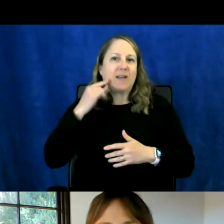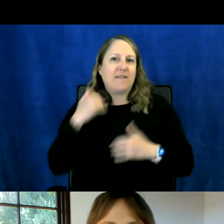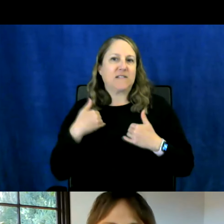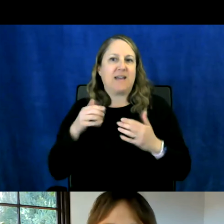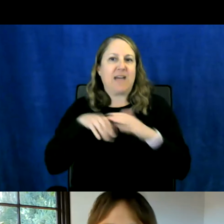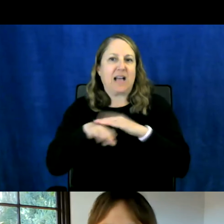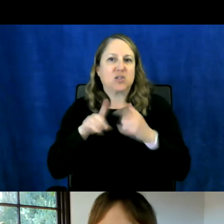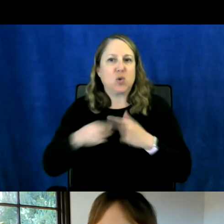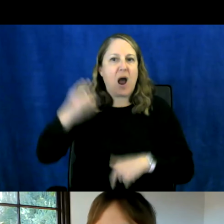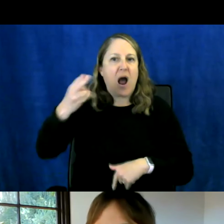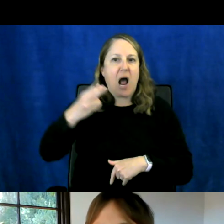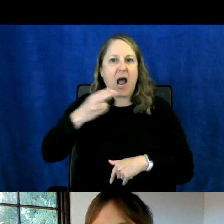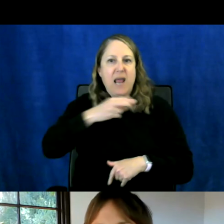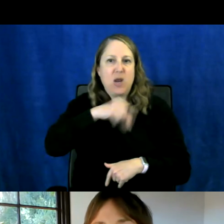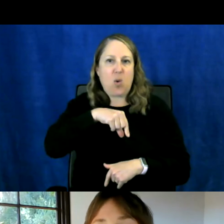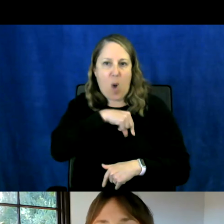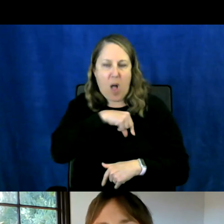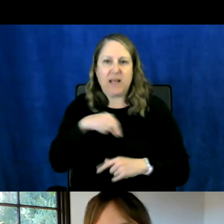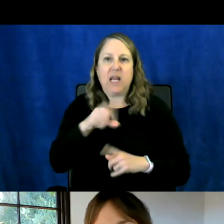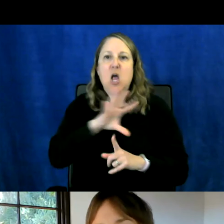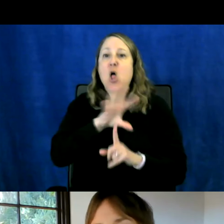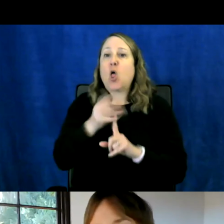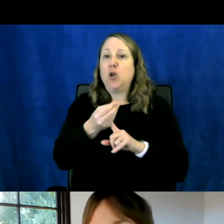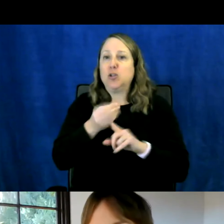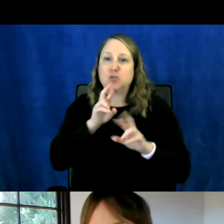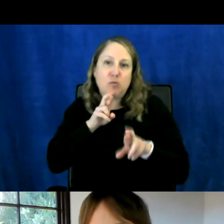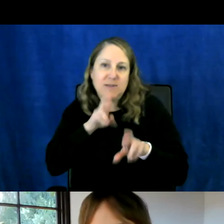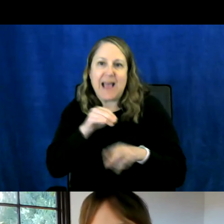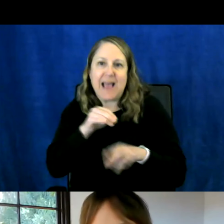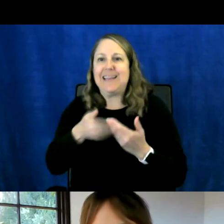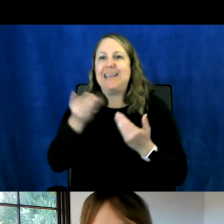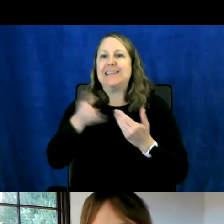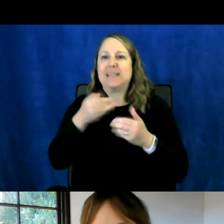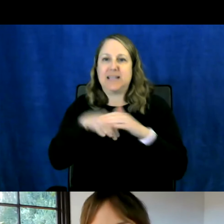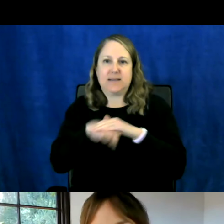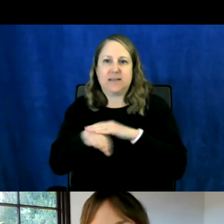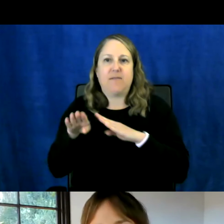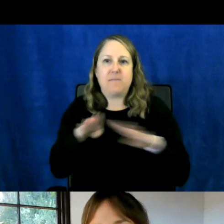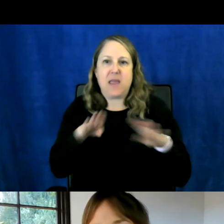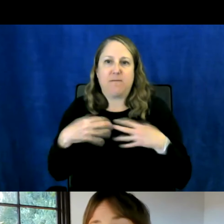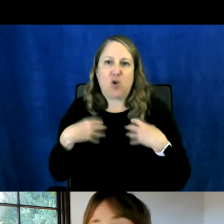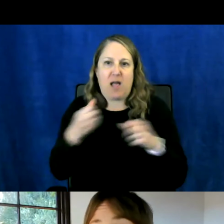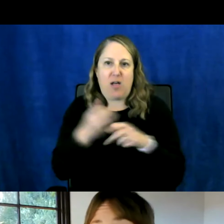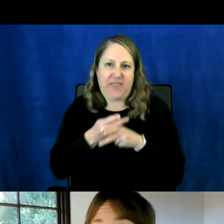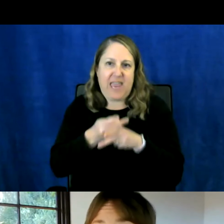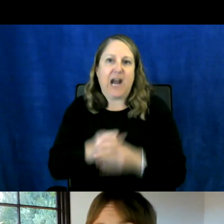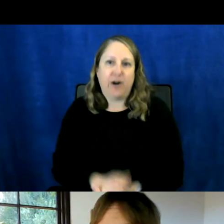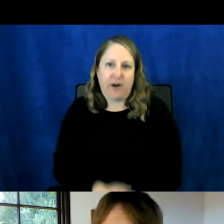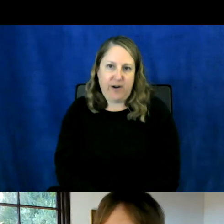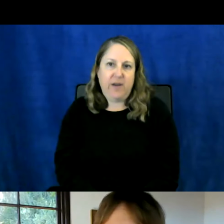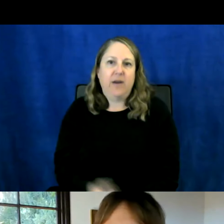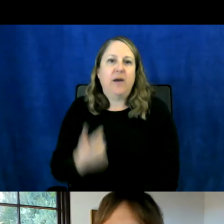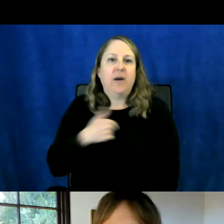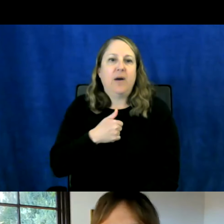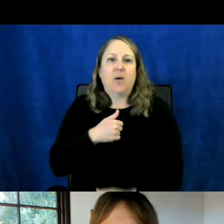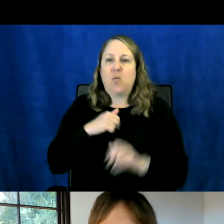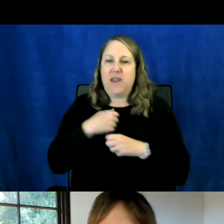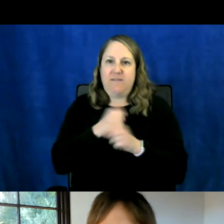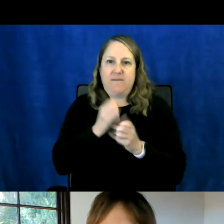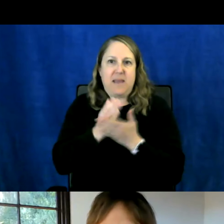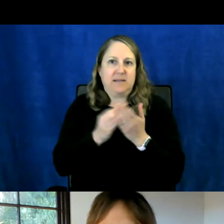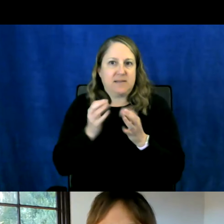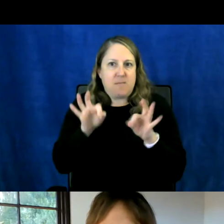quality, culturally responsive, and easily accessible behavioral health care. We've made some critical investments in the last